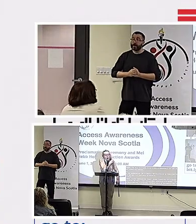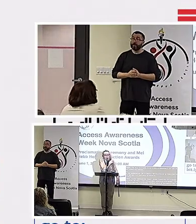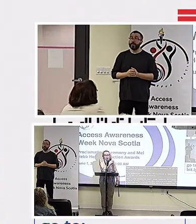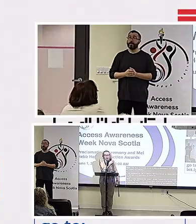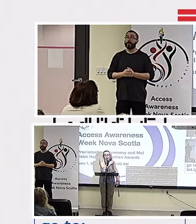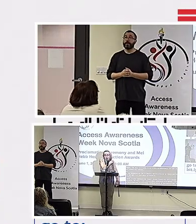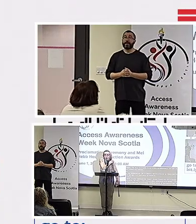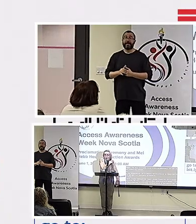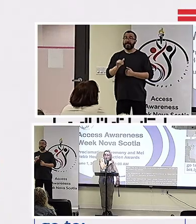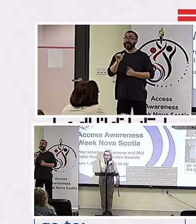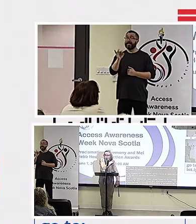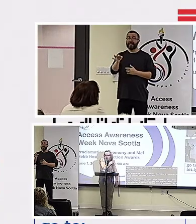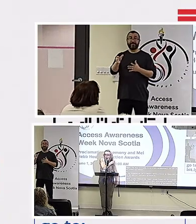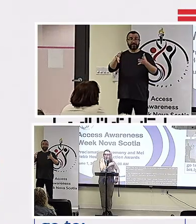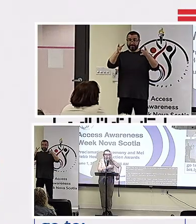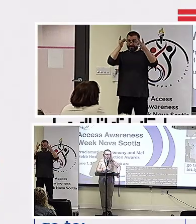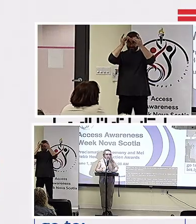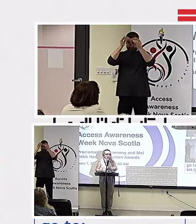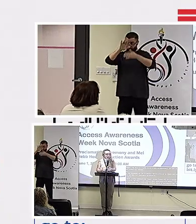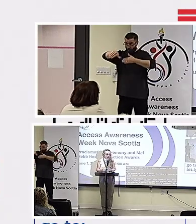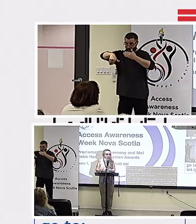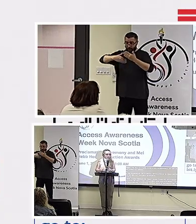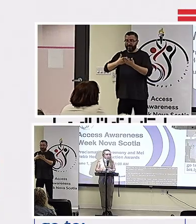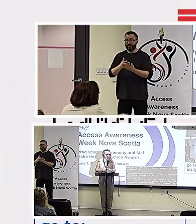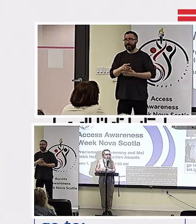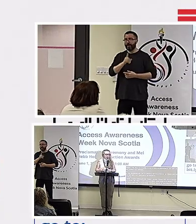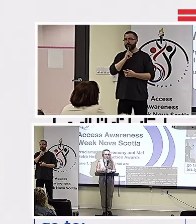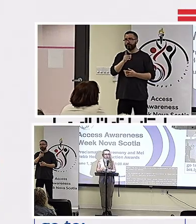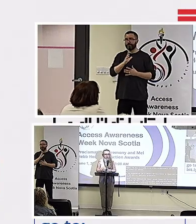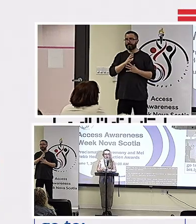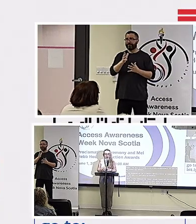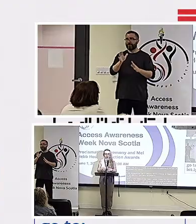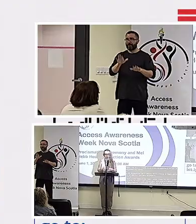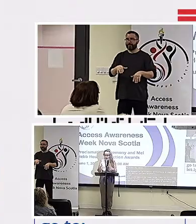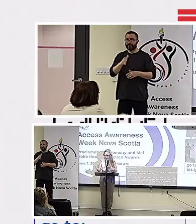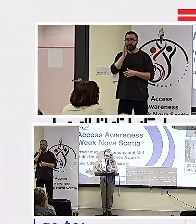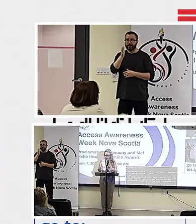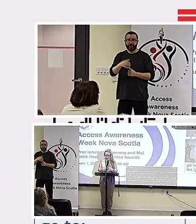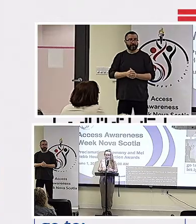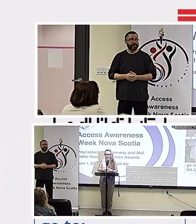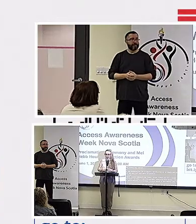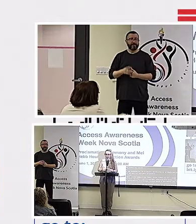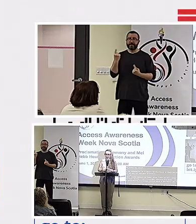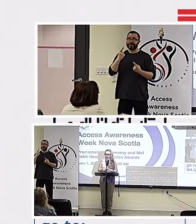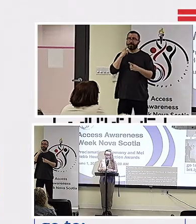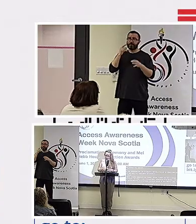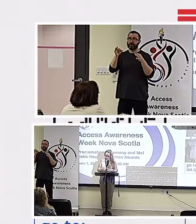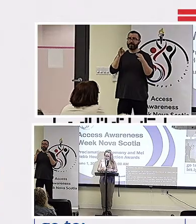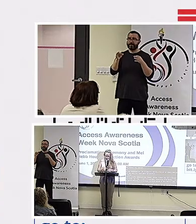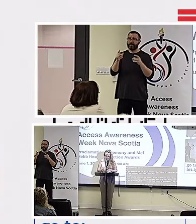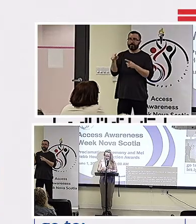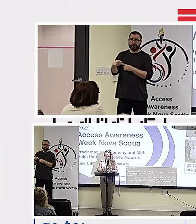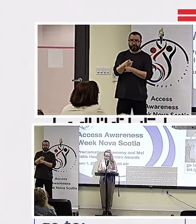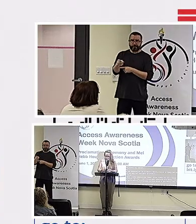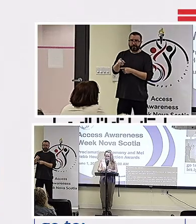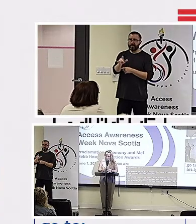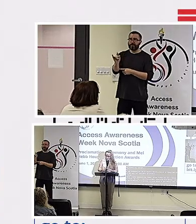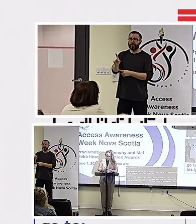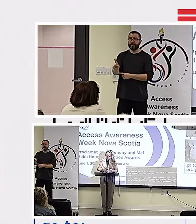absorb all of that, I'm sure that there's a few people here who can give you directions if you're looking for